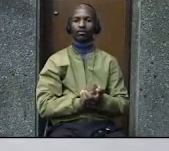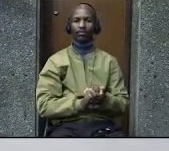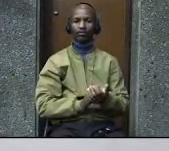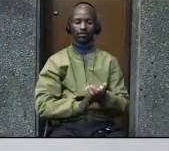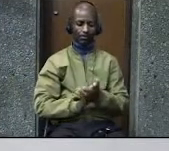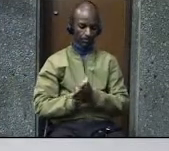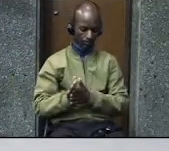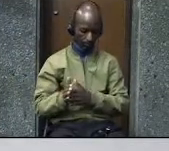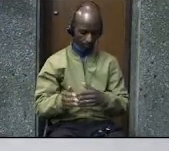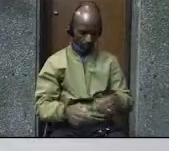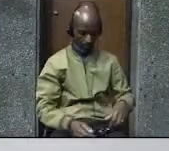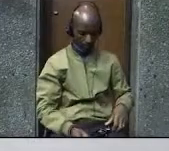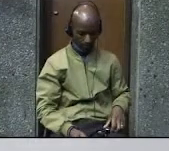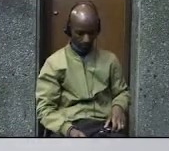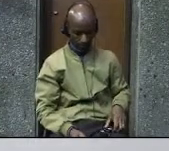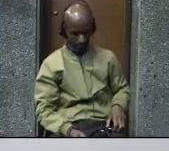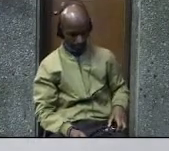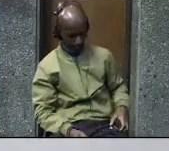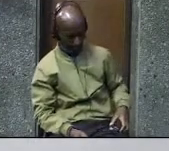Kaya,